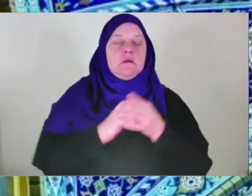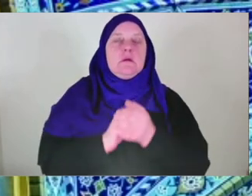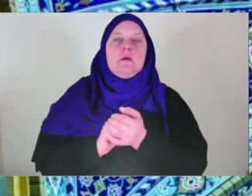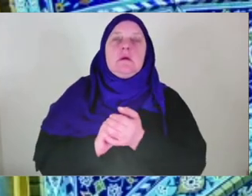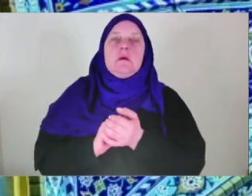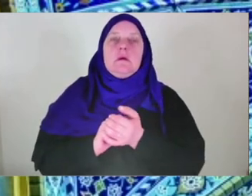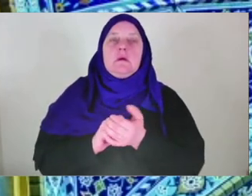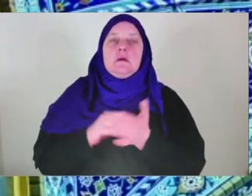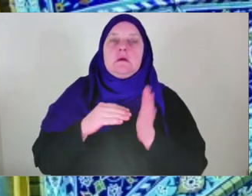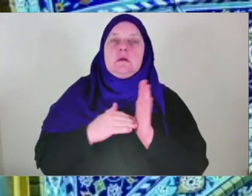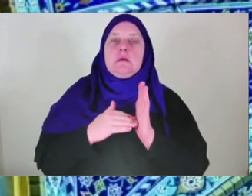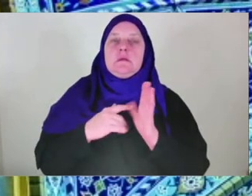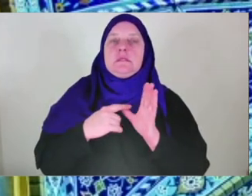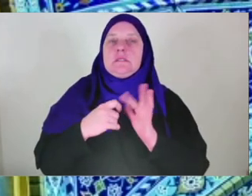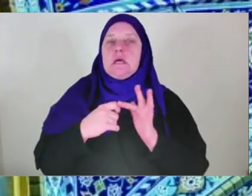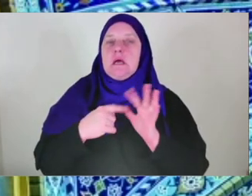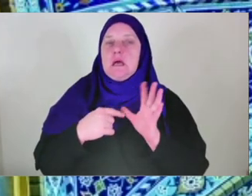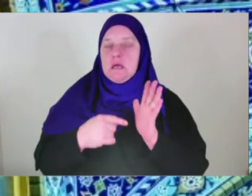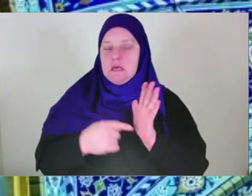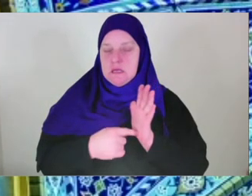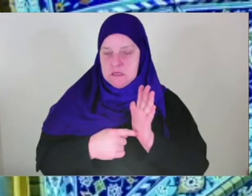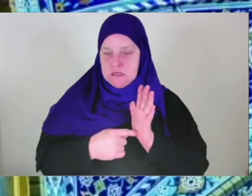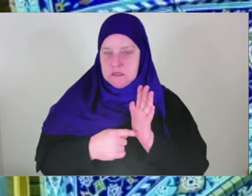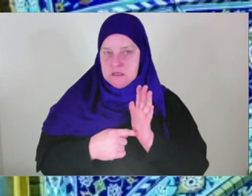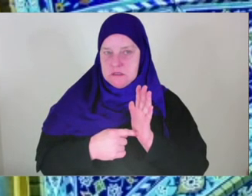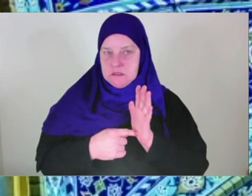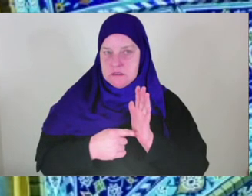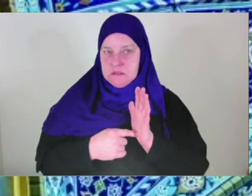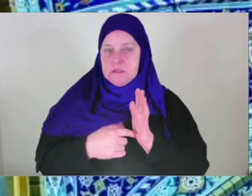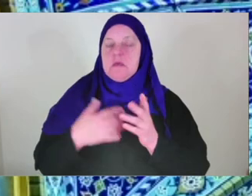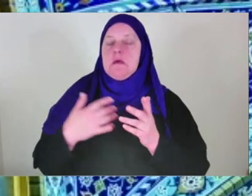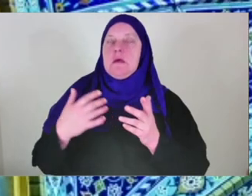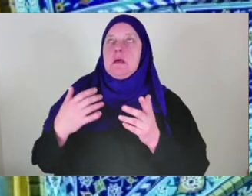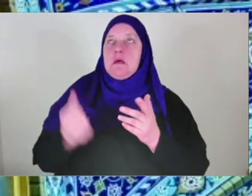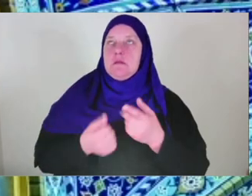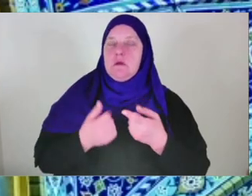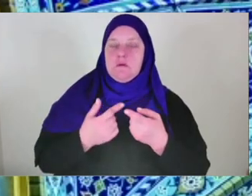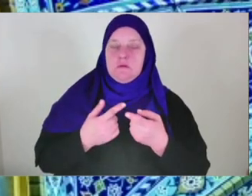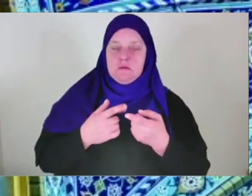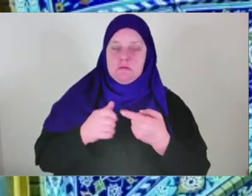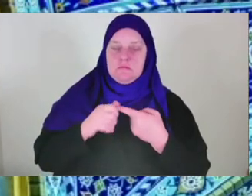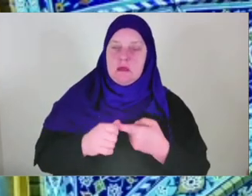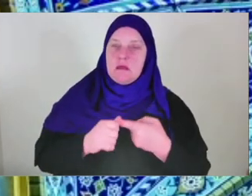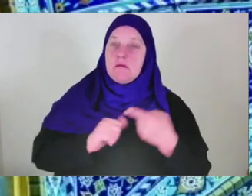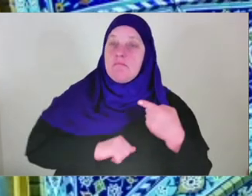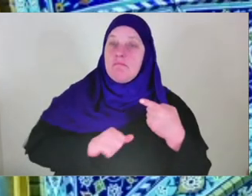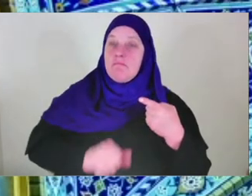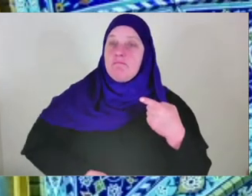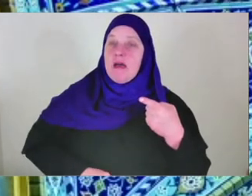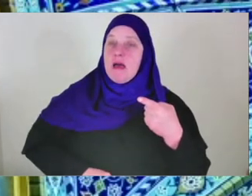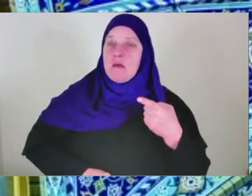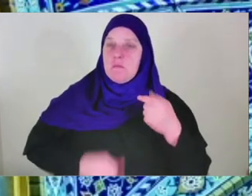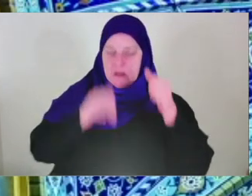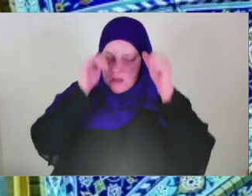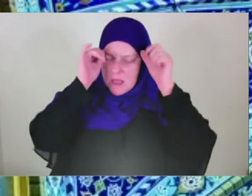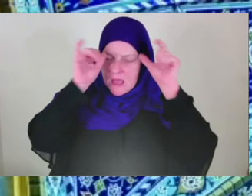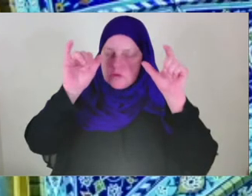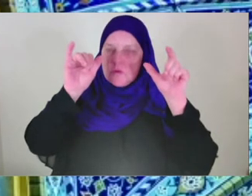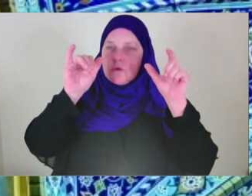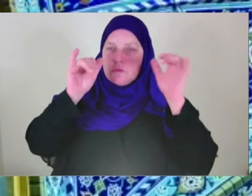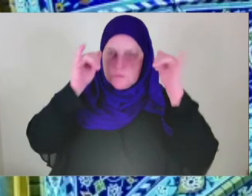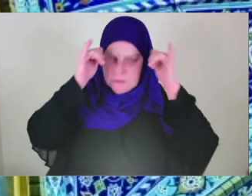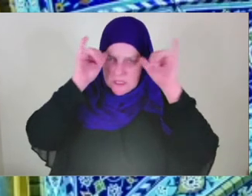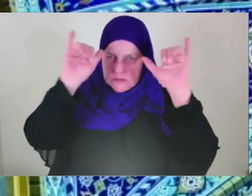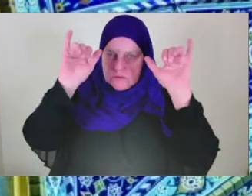because the zakat applies on the farmers. Whether they have cattle, livestock, or they have